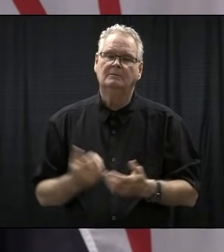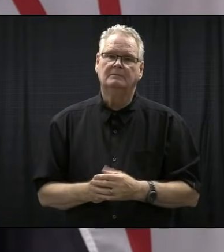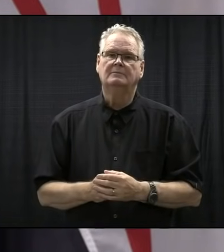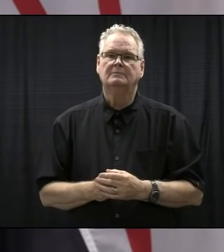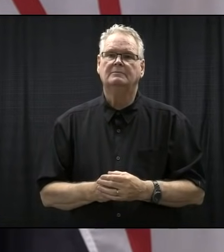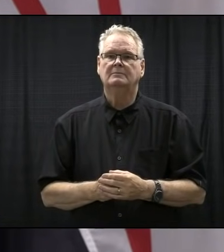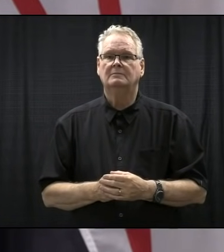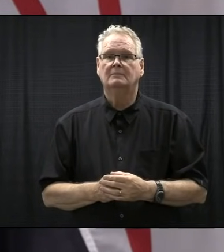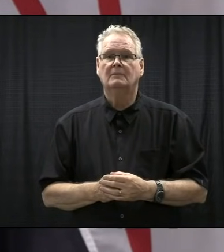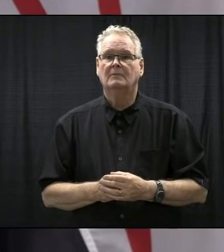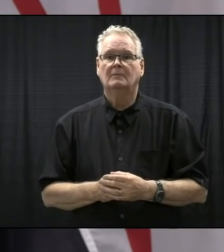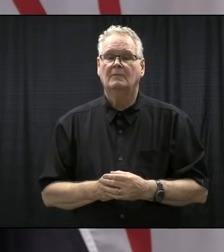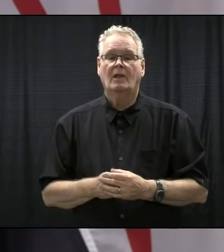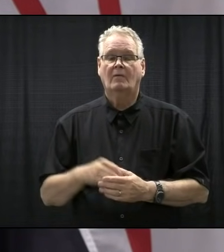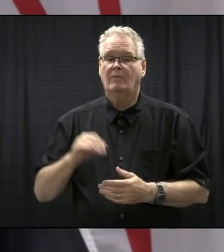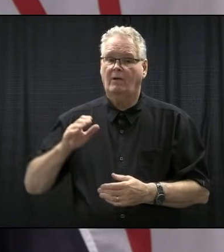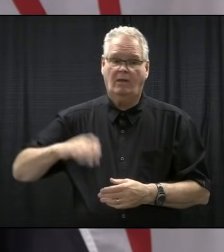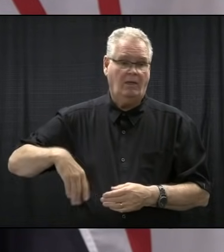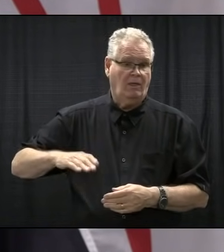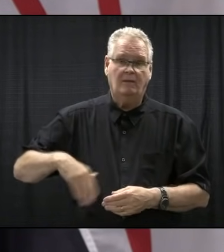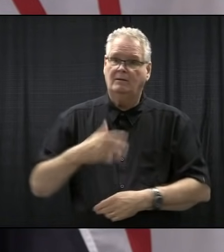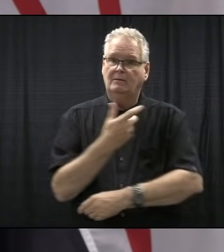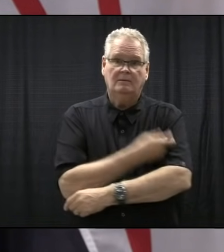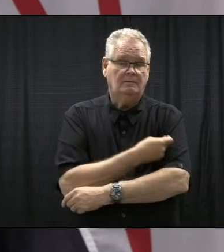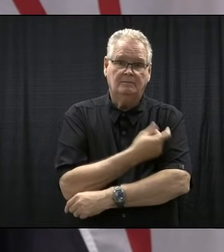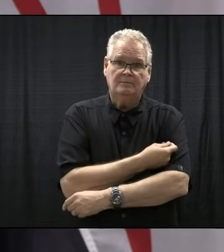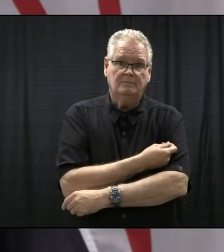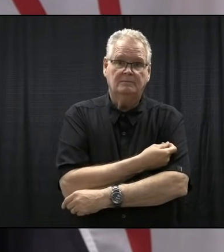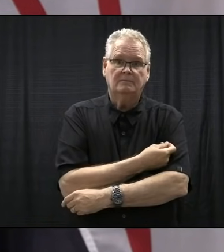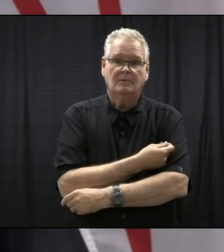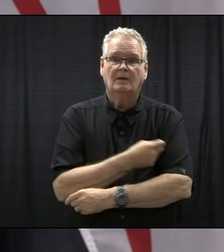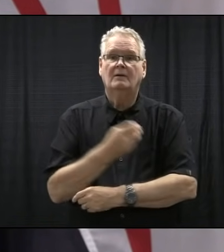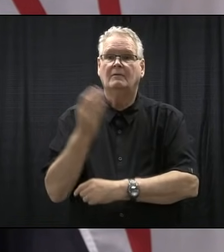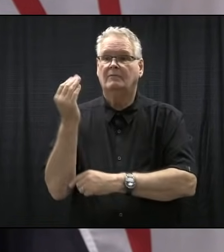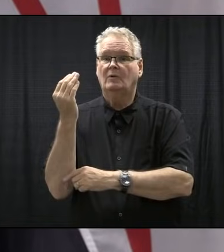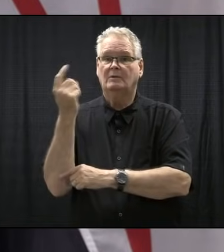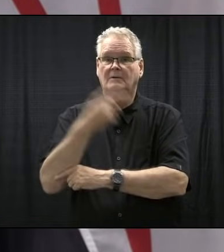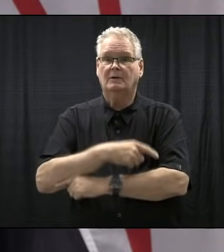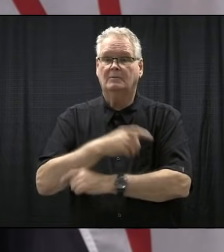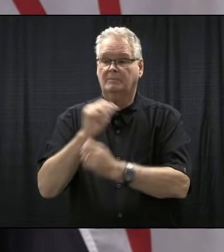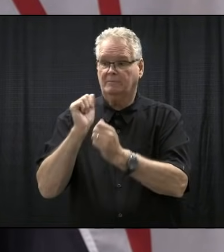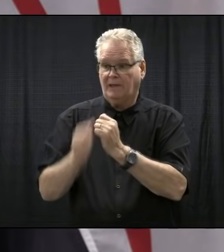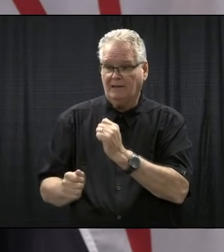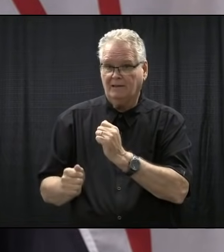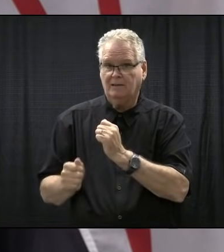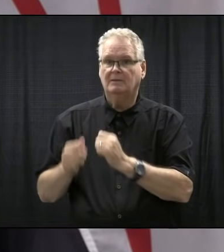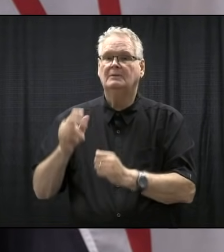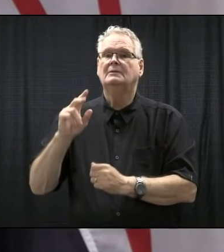unvaccinated, or if you are not 14 days past your 2nd dose, you will be required to isolate.